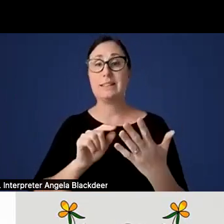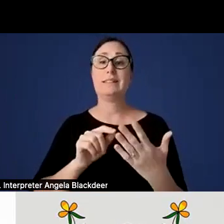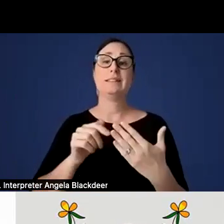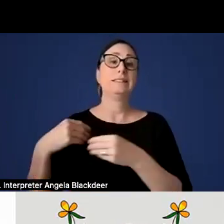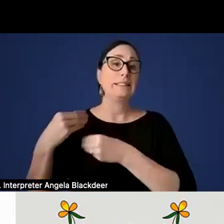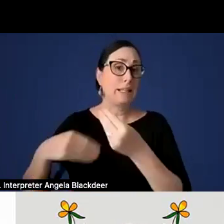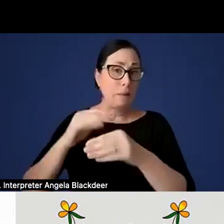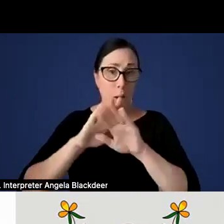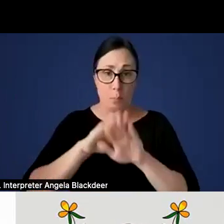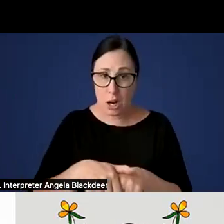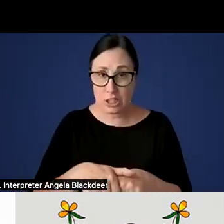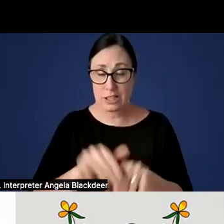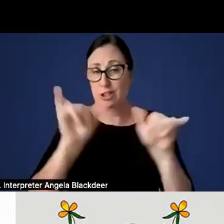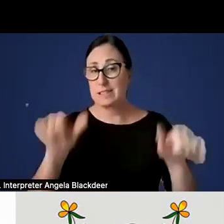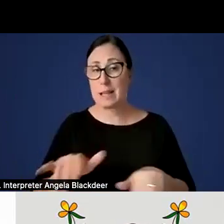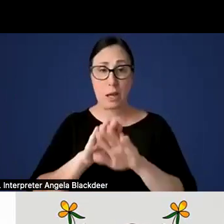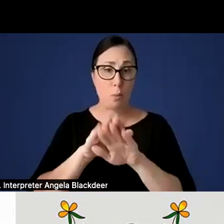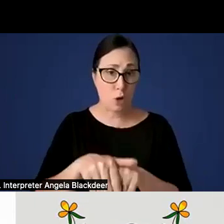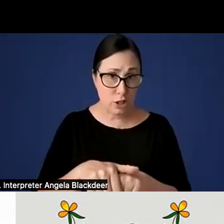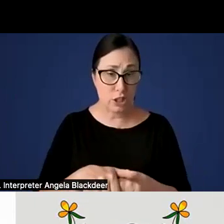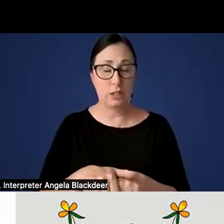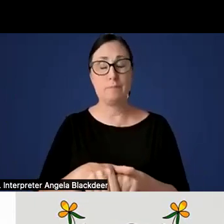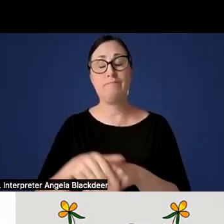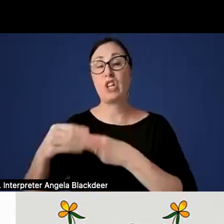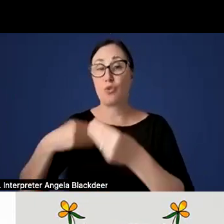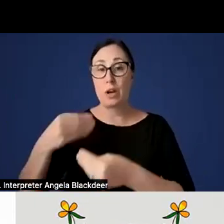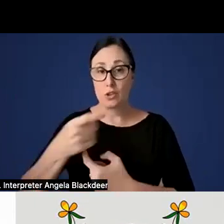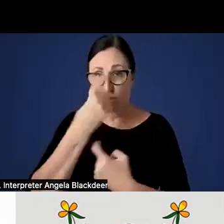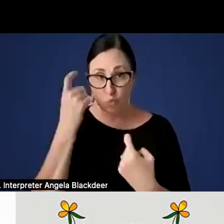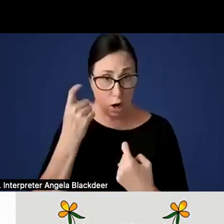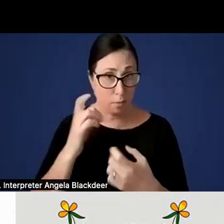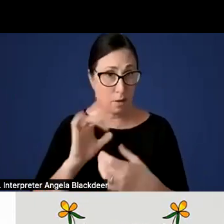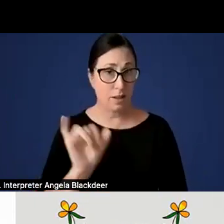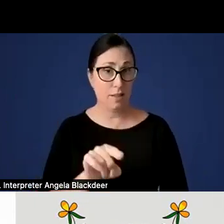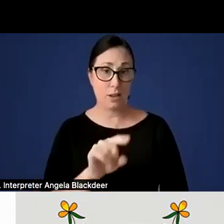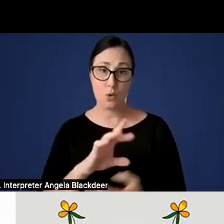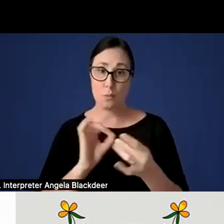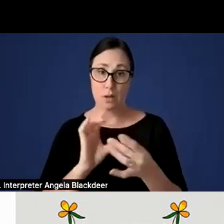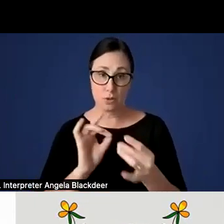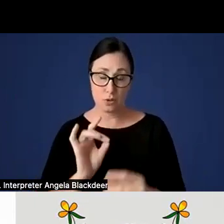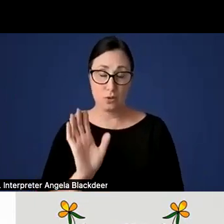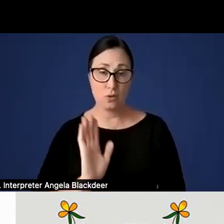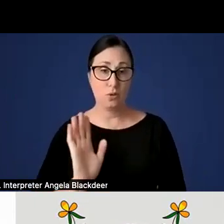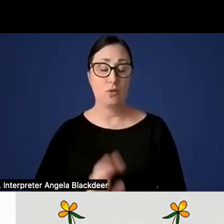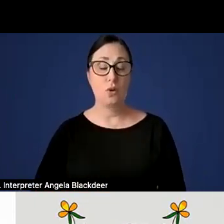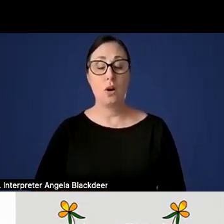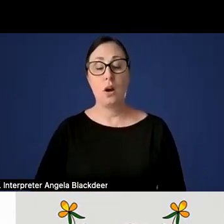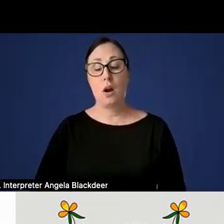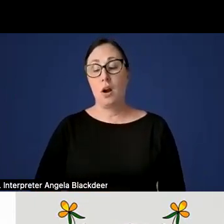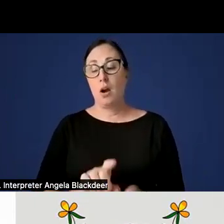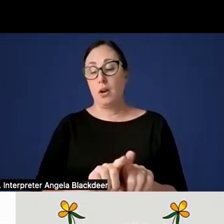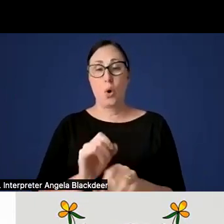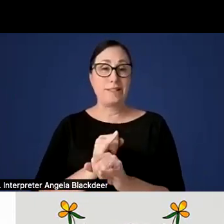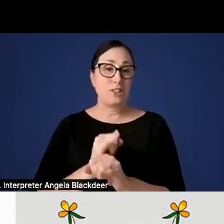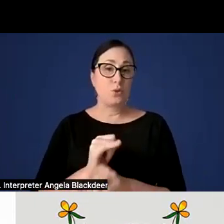intergenerational traumas, like you mentioned, um, and also just institutionalized structures